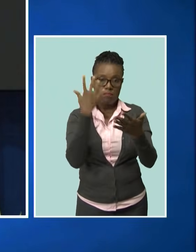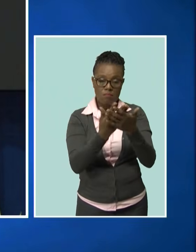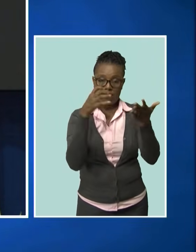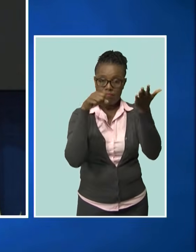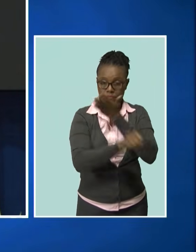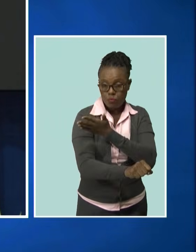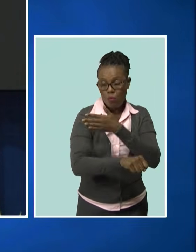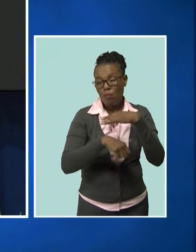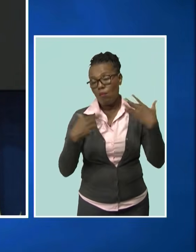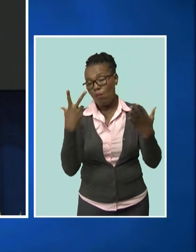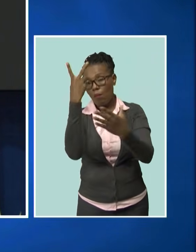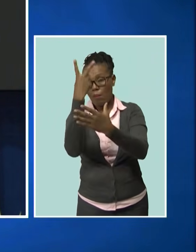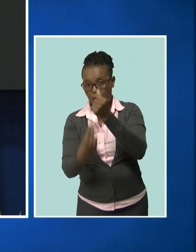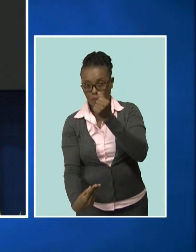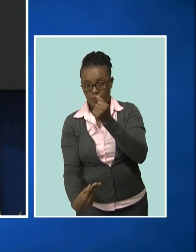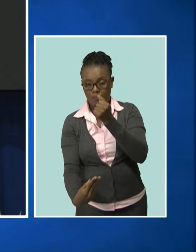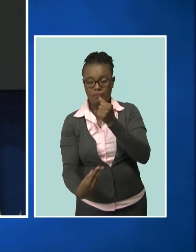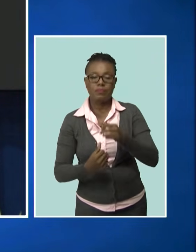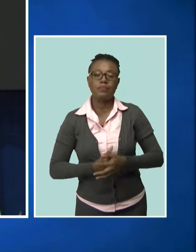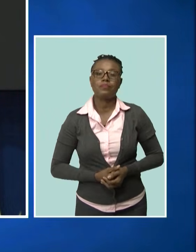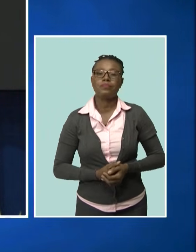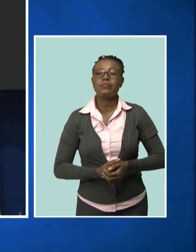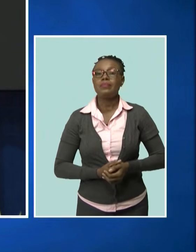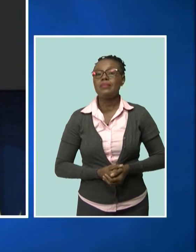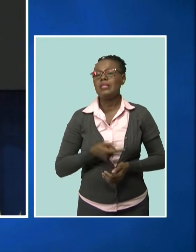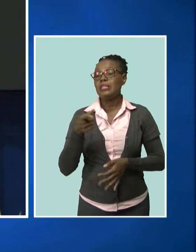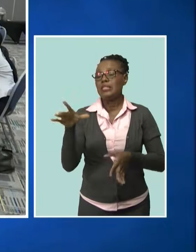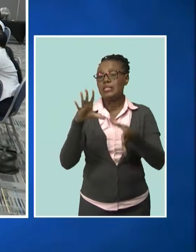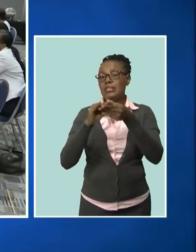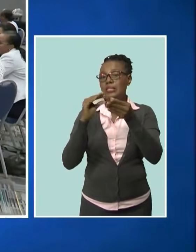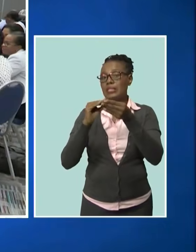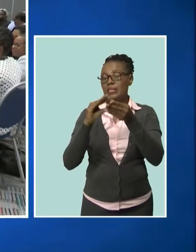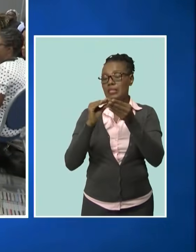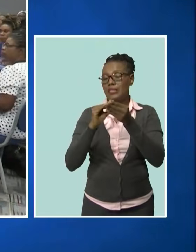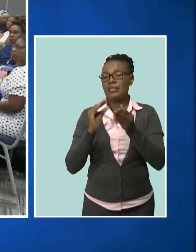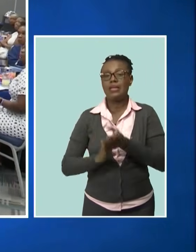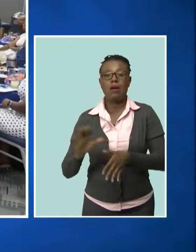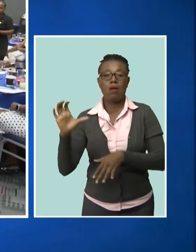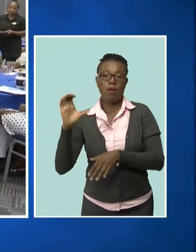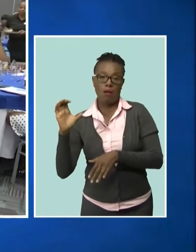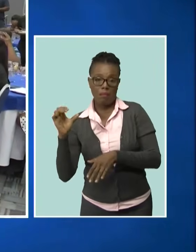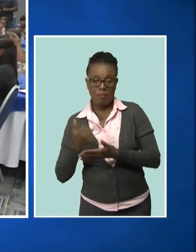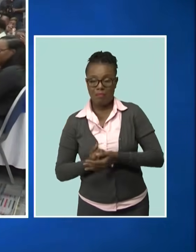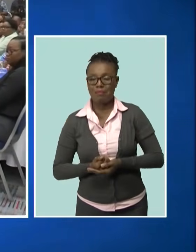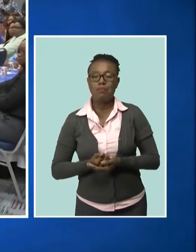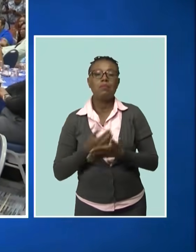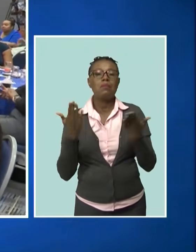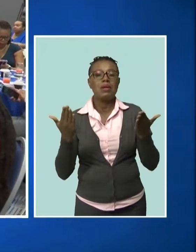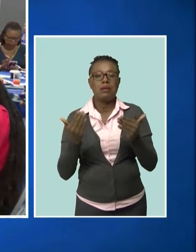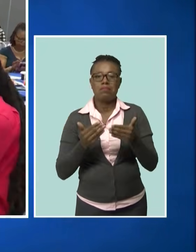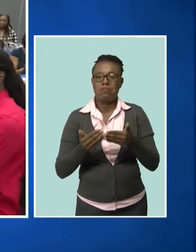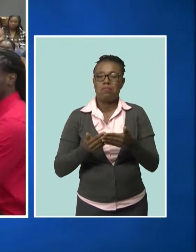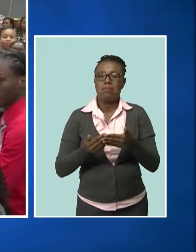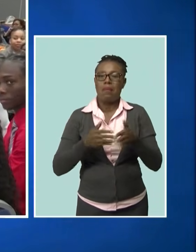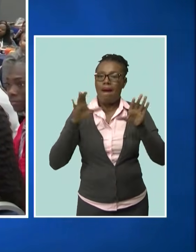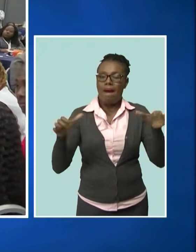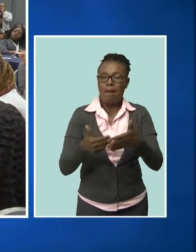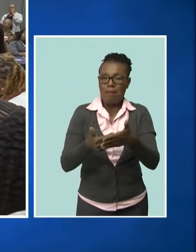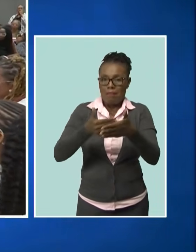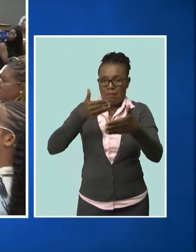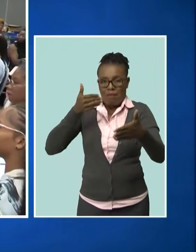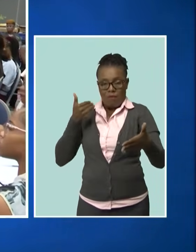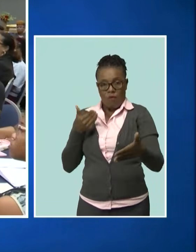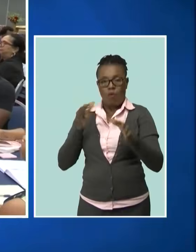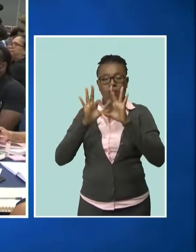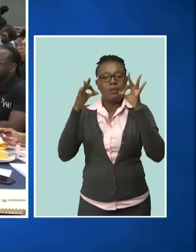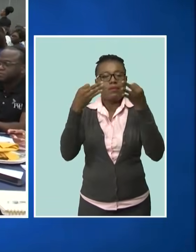Barbados Employers Confederation, Gail Ann King, said the private sector has been proactive with the Family Leave Act and through collective bargaining